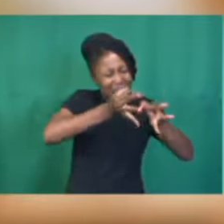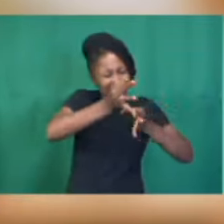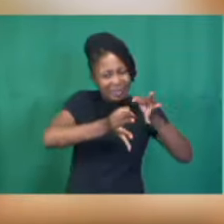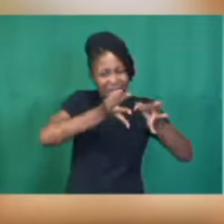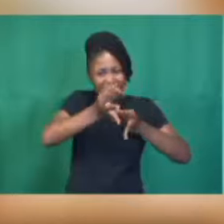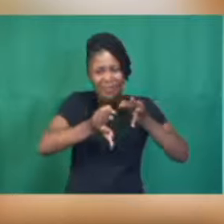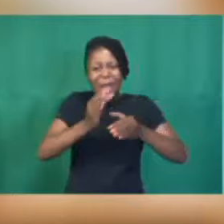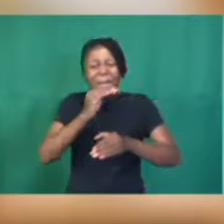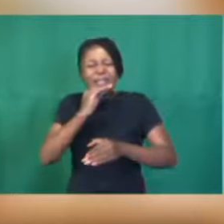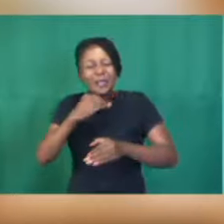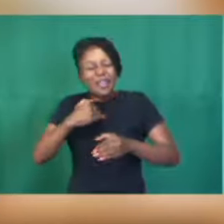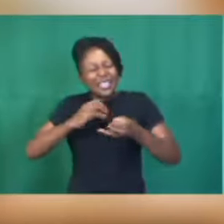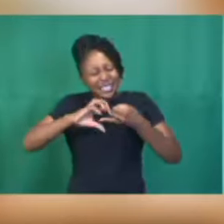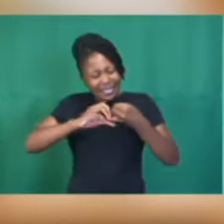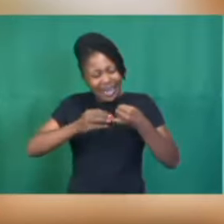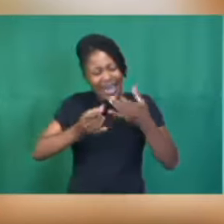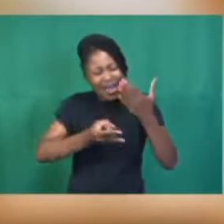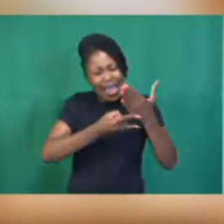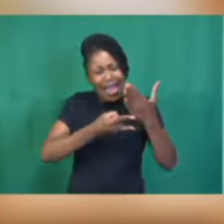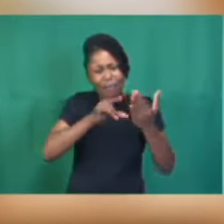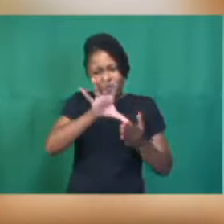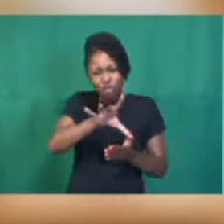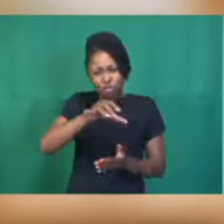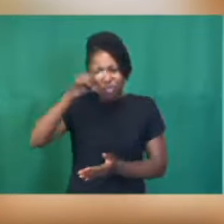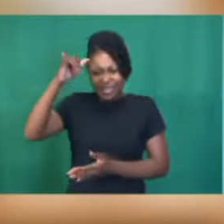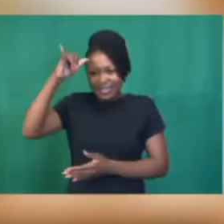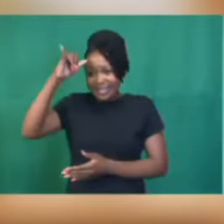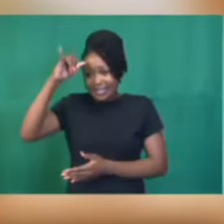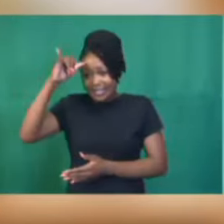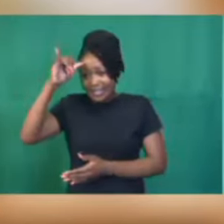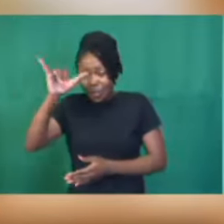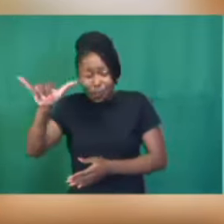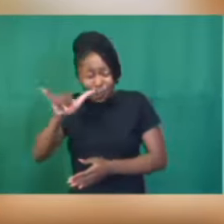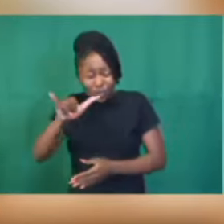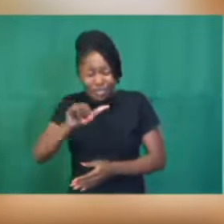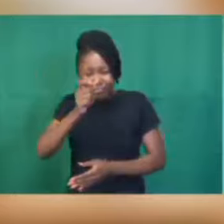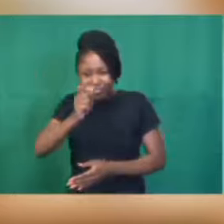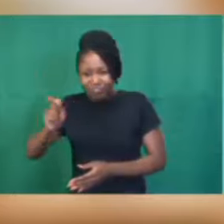the skills here, the techniques that writers use when they are